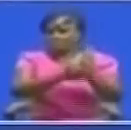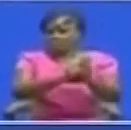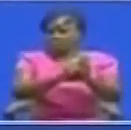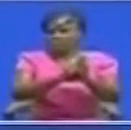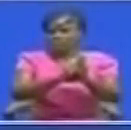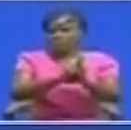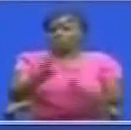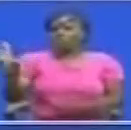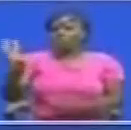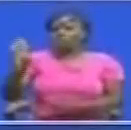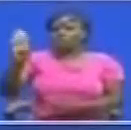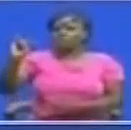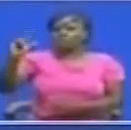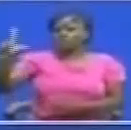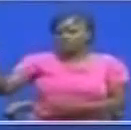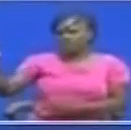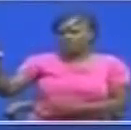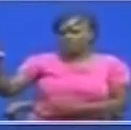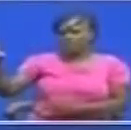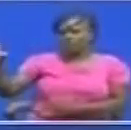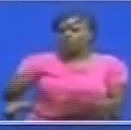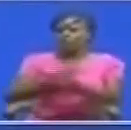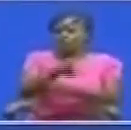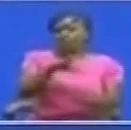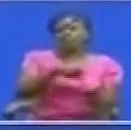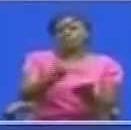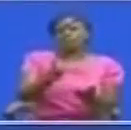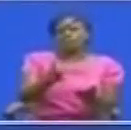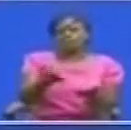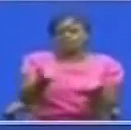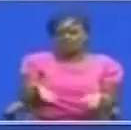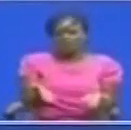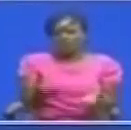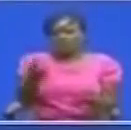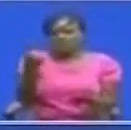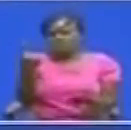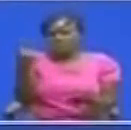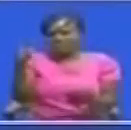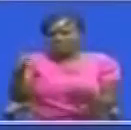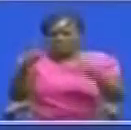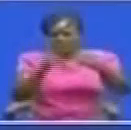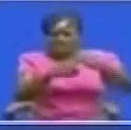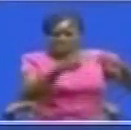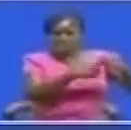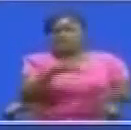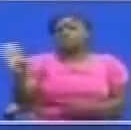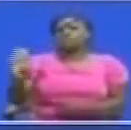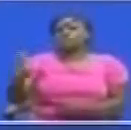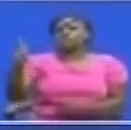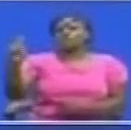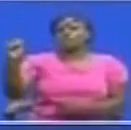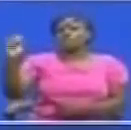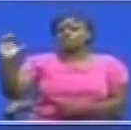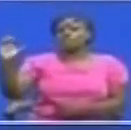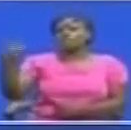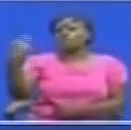wage bill. That's a big talking point in economic circles and now political circles. 1.66 billion shillings going to the TSC